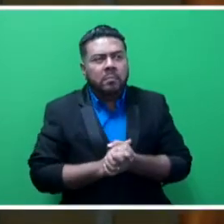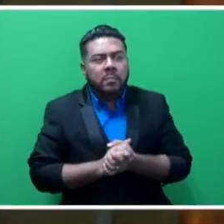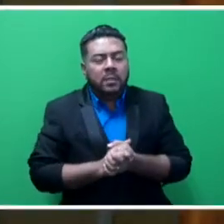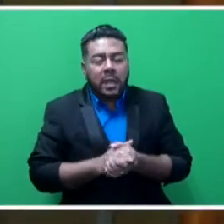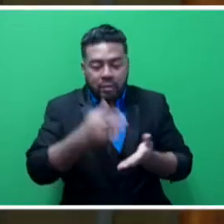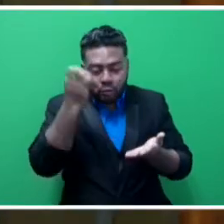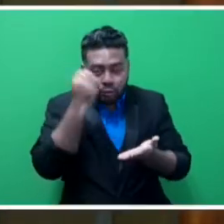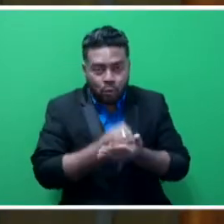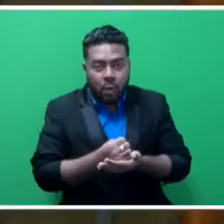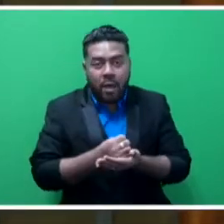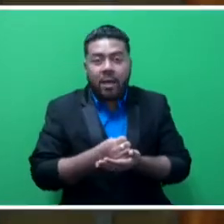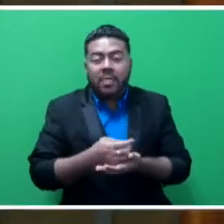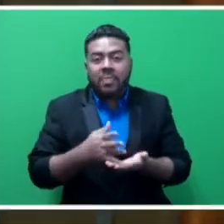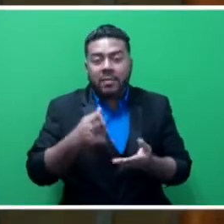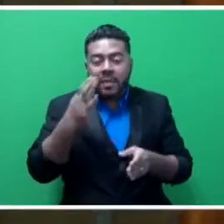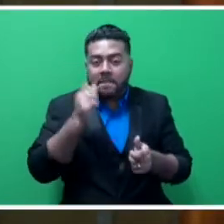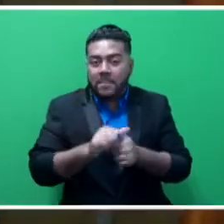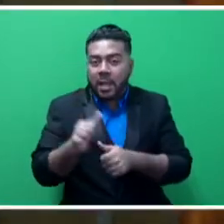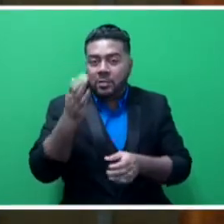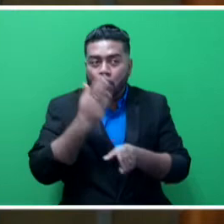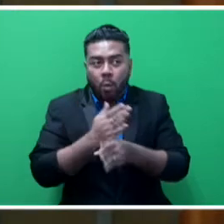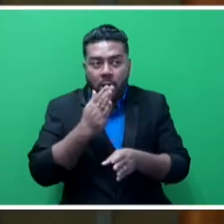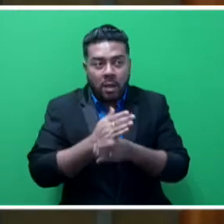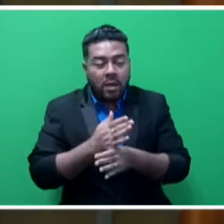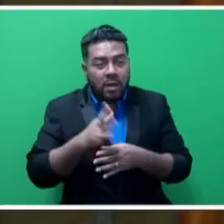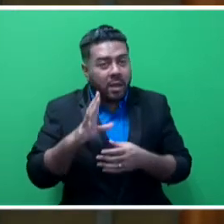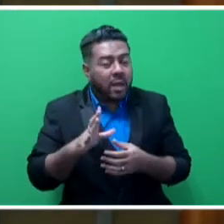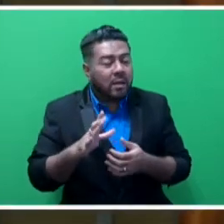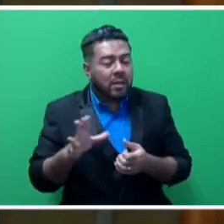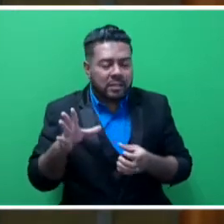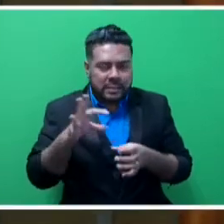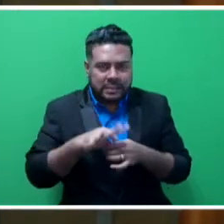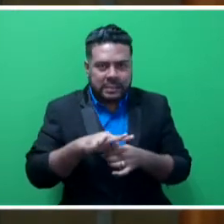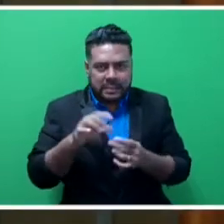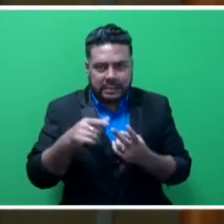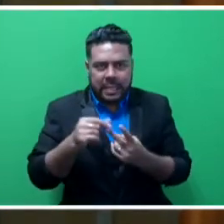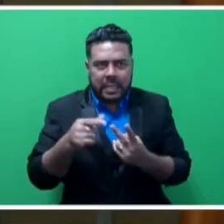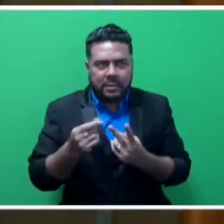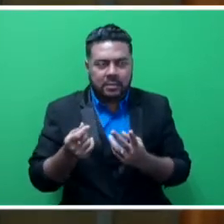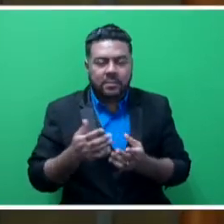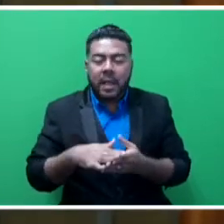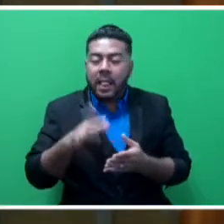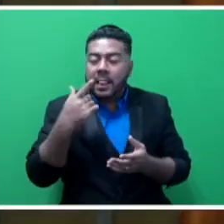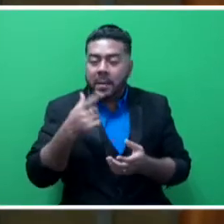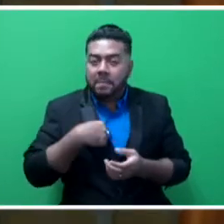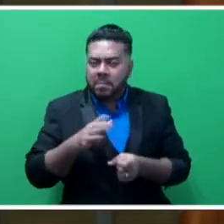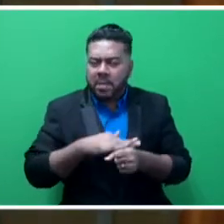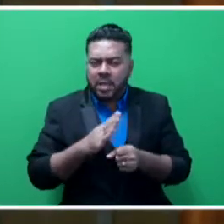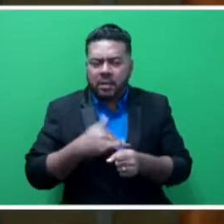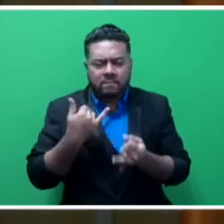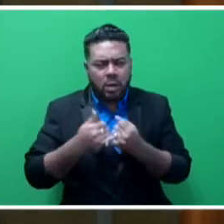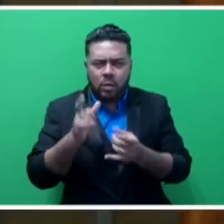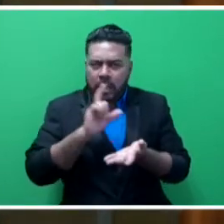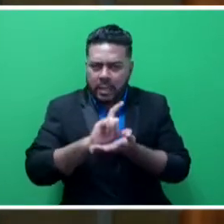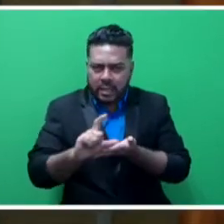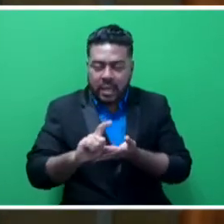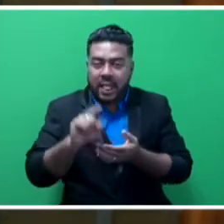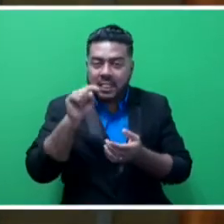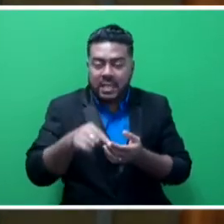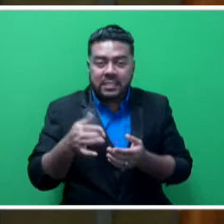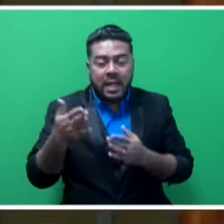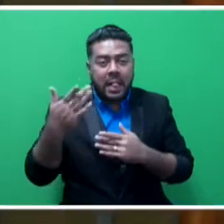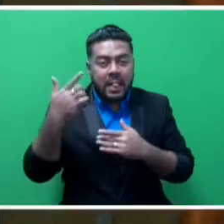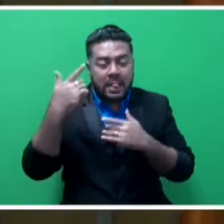our best workers are selected. Mr. Speaker, let me make it very clear. These labour